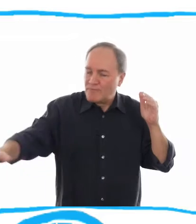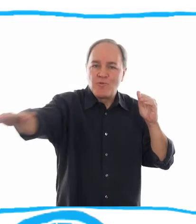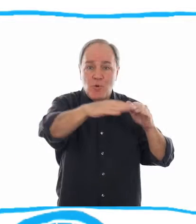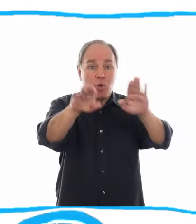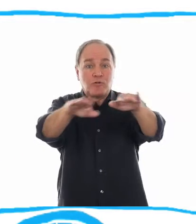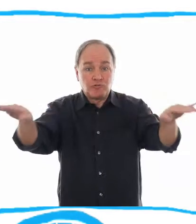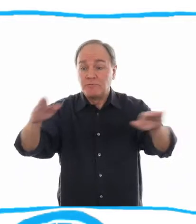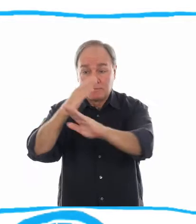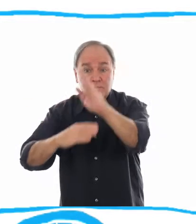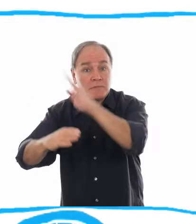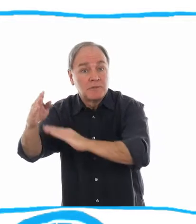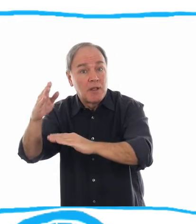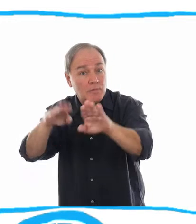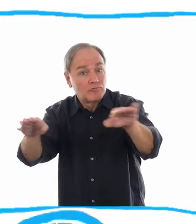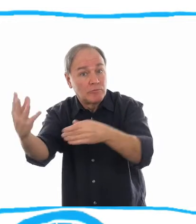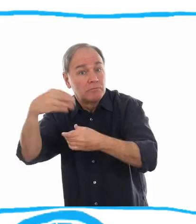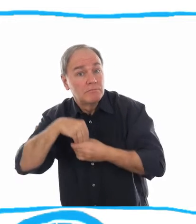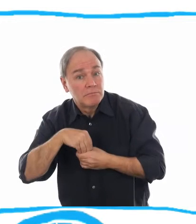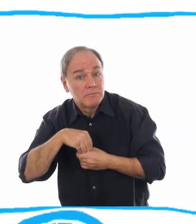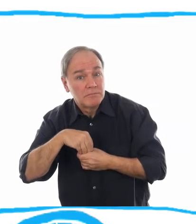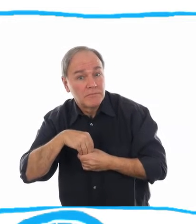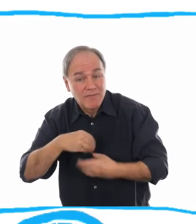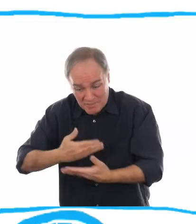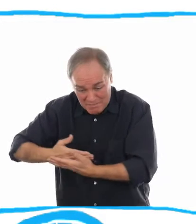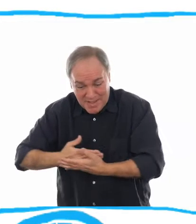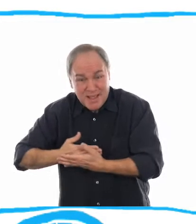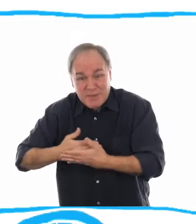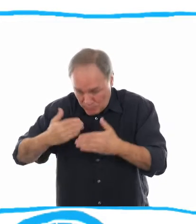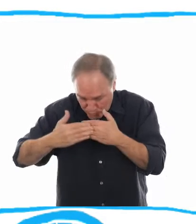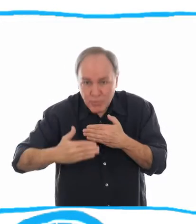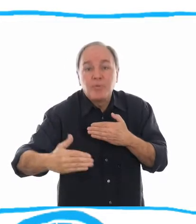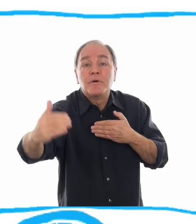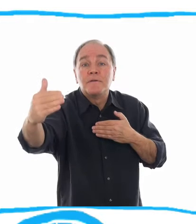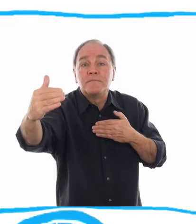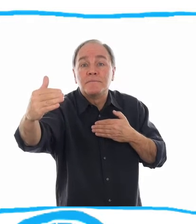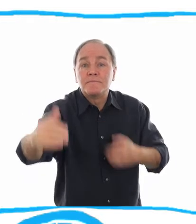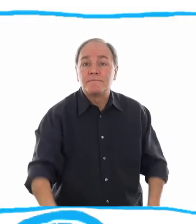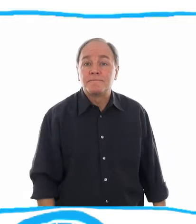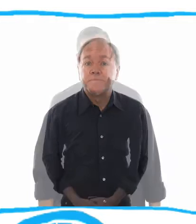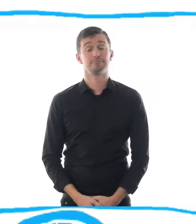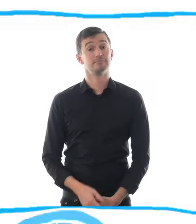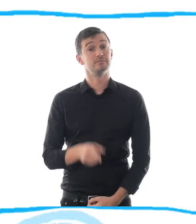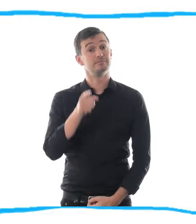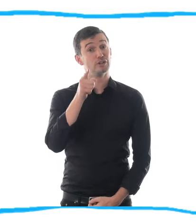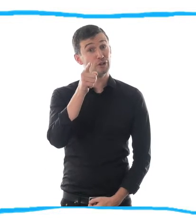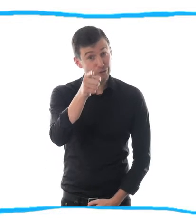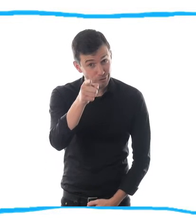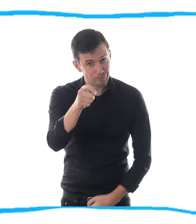communication about all children, including children with disabilities, from the earliest days possible.